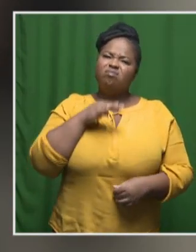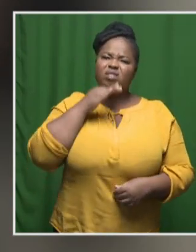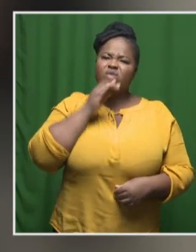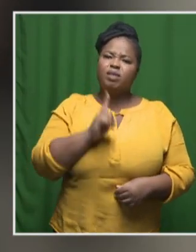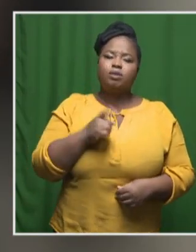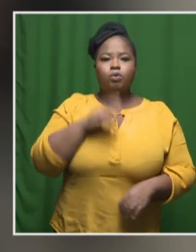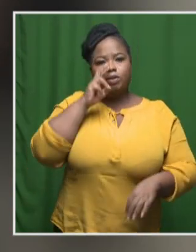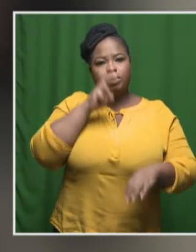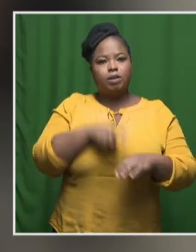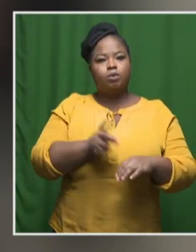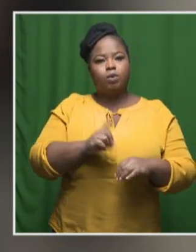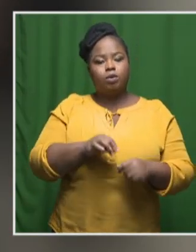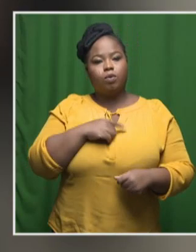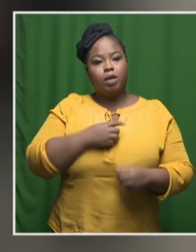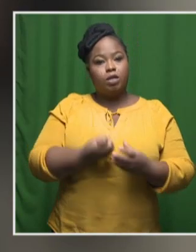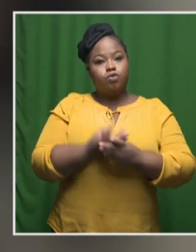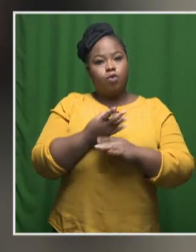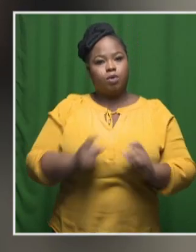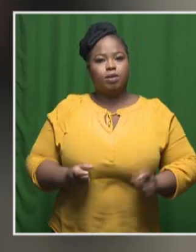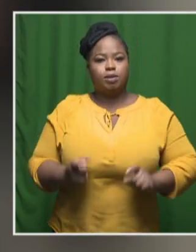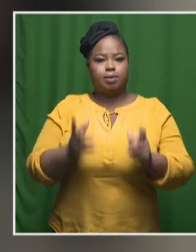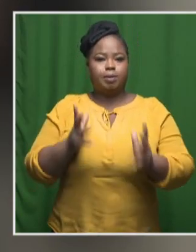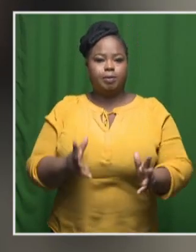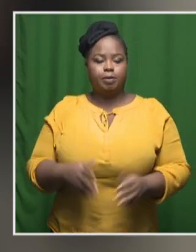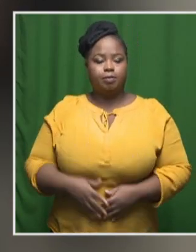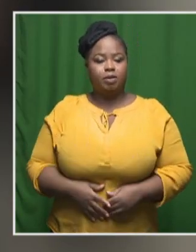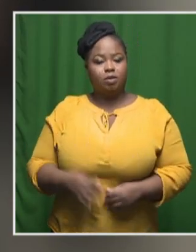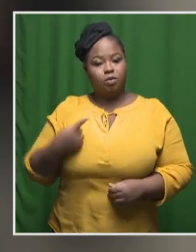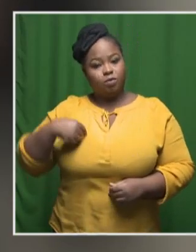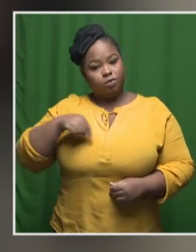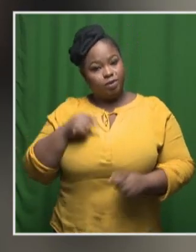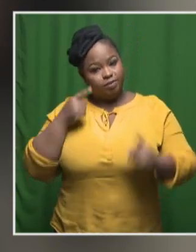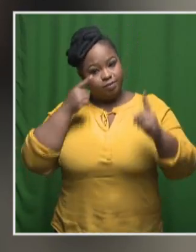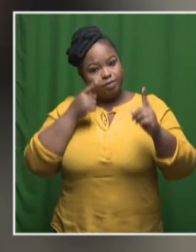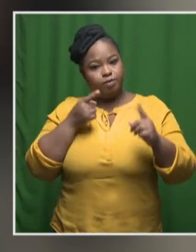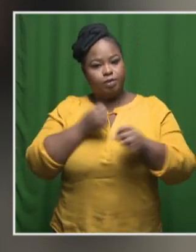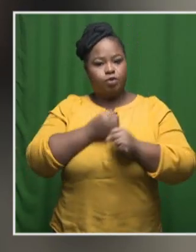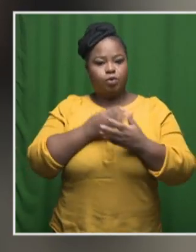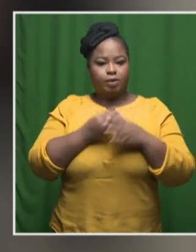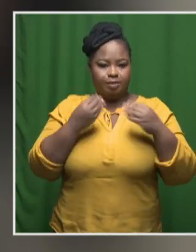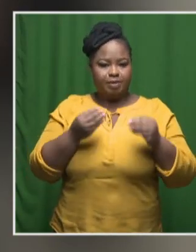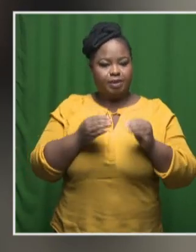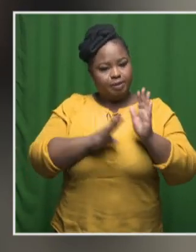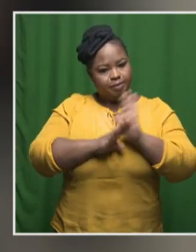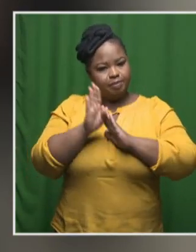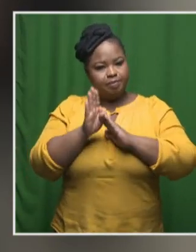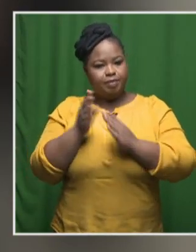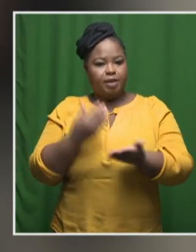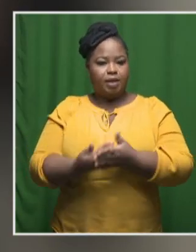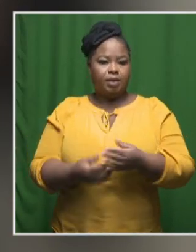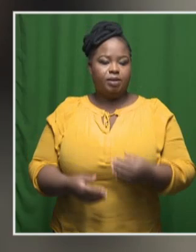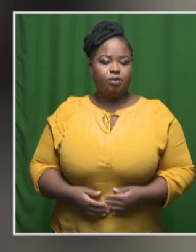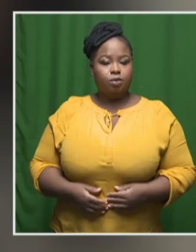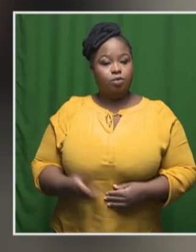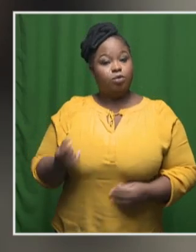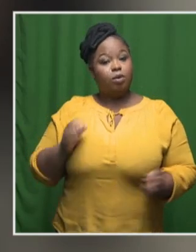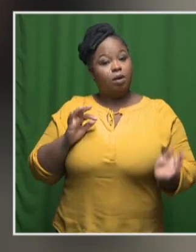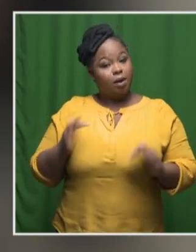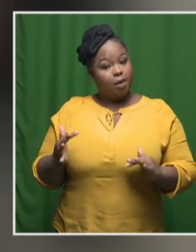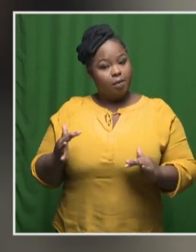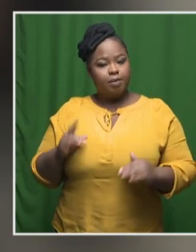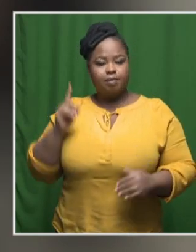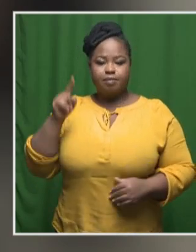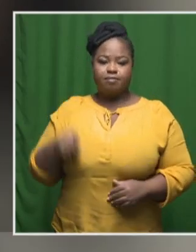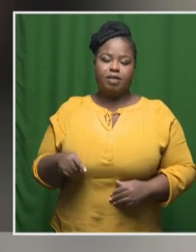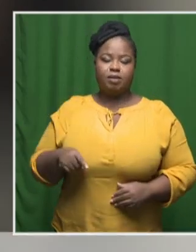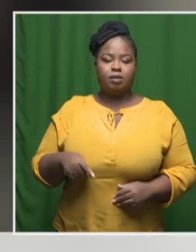We're a growth accelerator. The point of us as a platform is to accelerate businesses. In order to do that, we have to have our